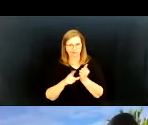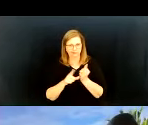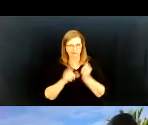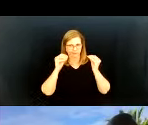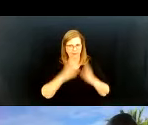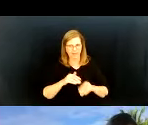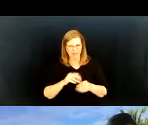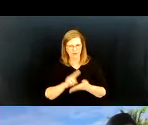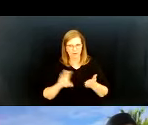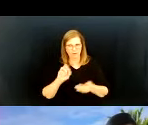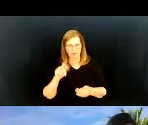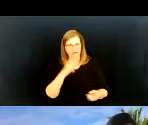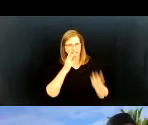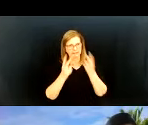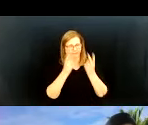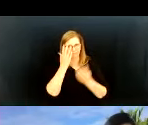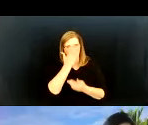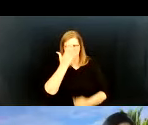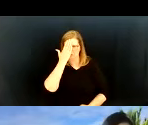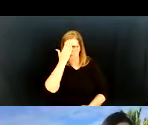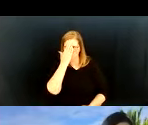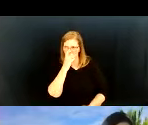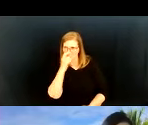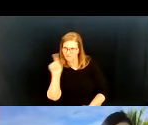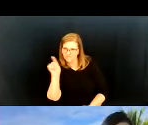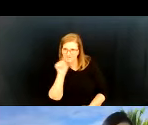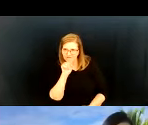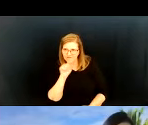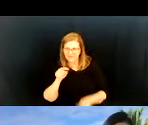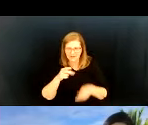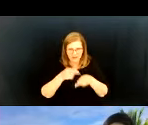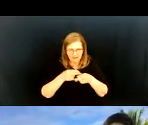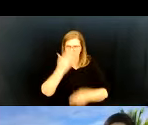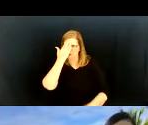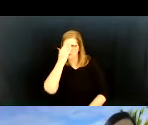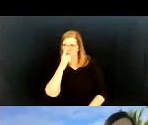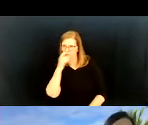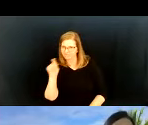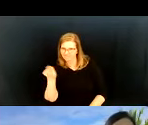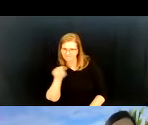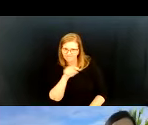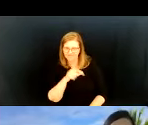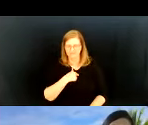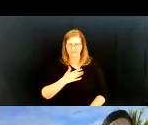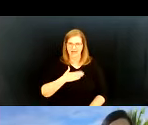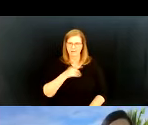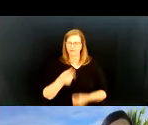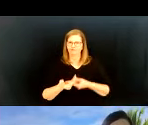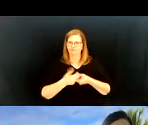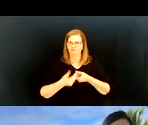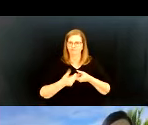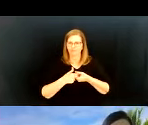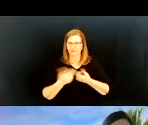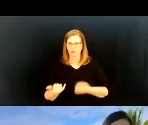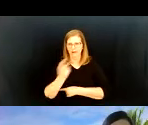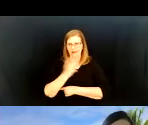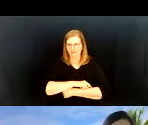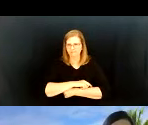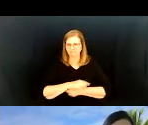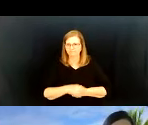see many familiar faces and names on this Zoom meeting. I'm so glad you all are joining us today.